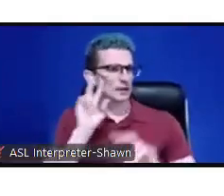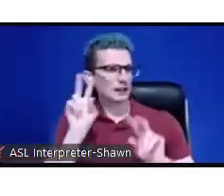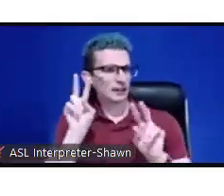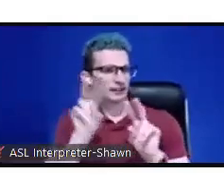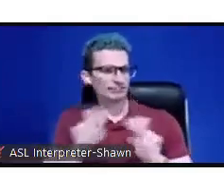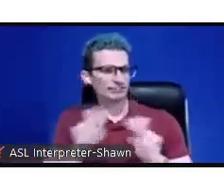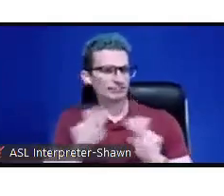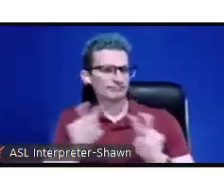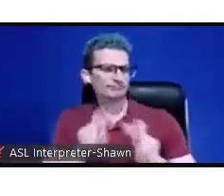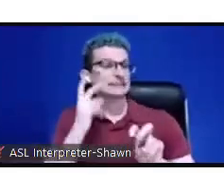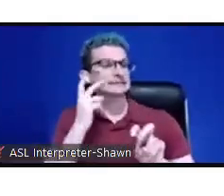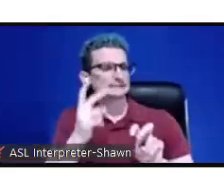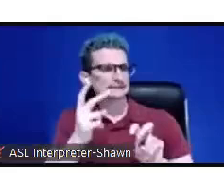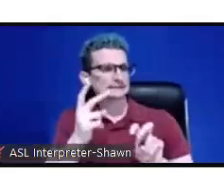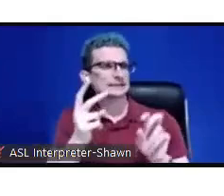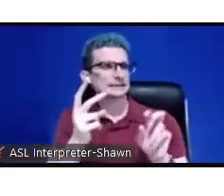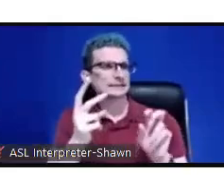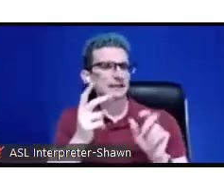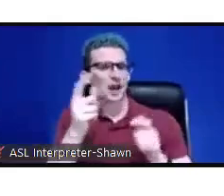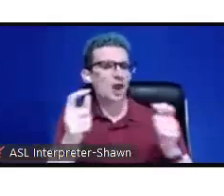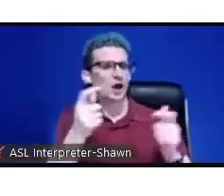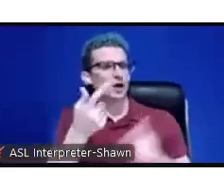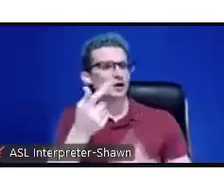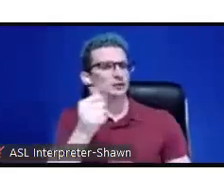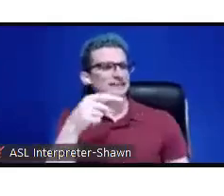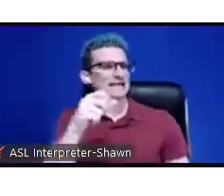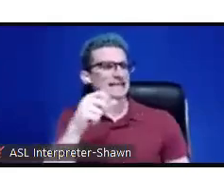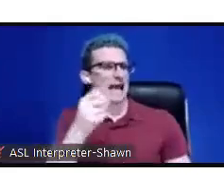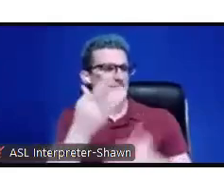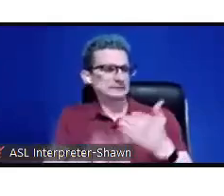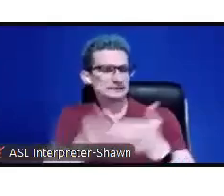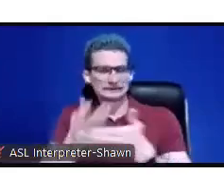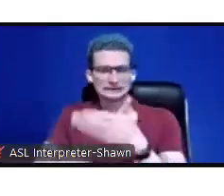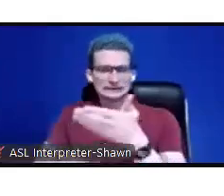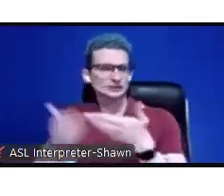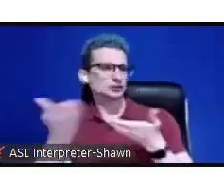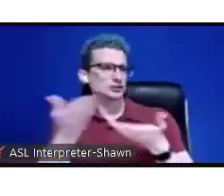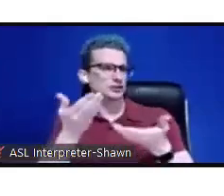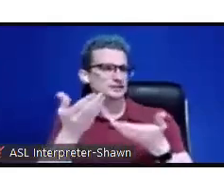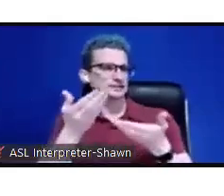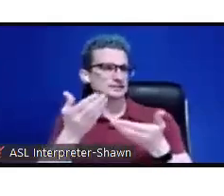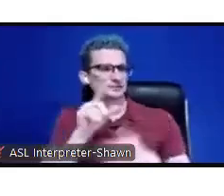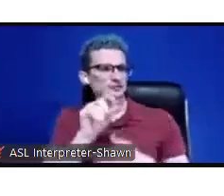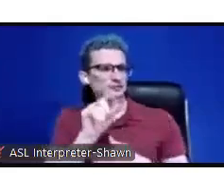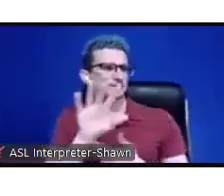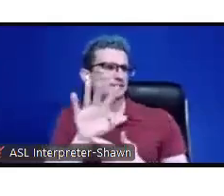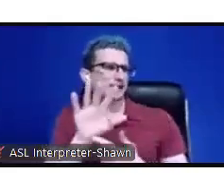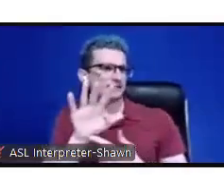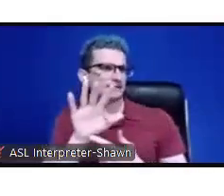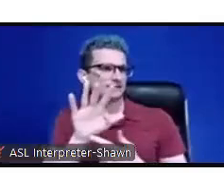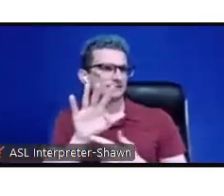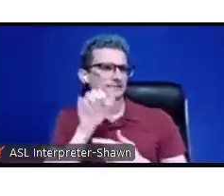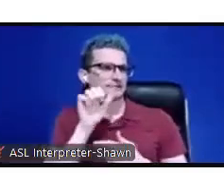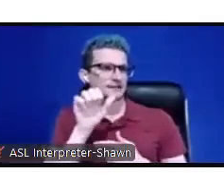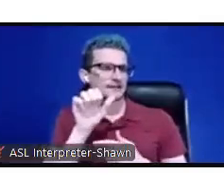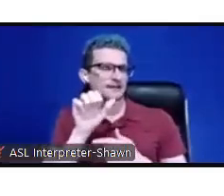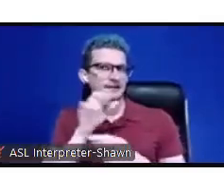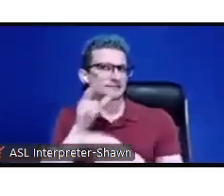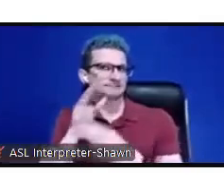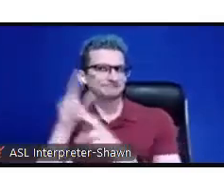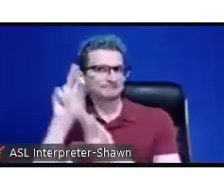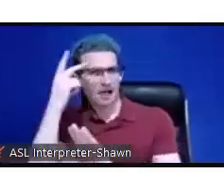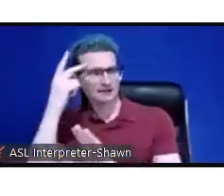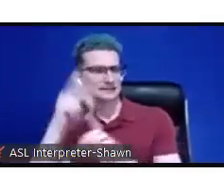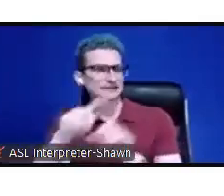bigger gaps in services for 2025 with the, not getting political, but with the new administration coming in. We're going to see more